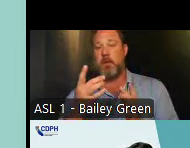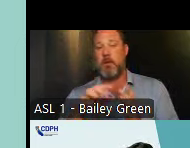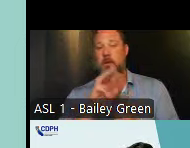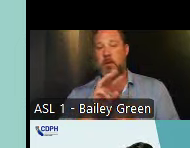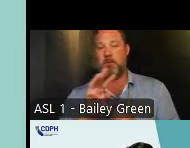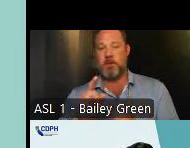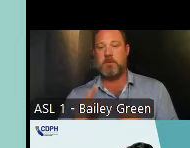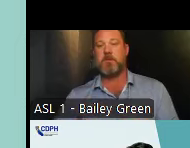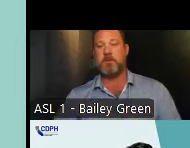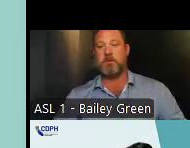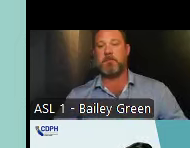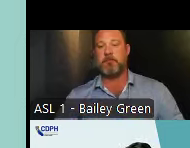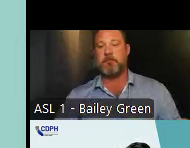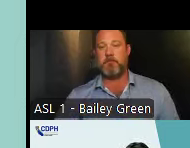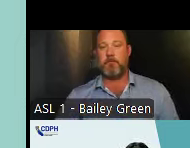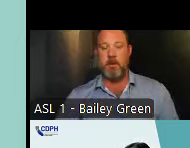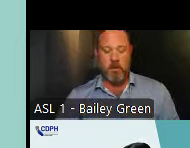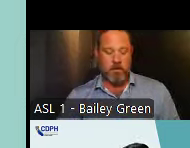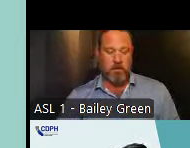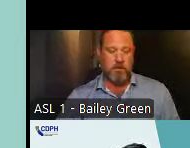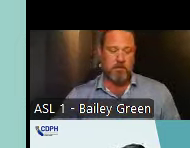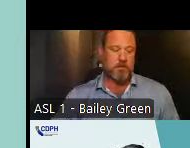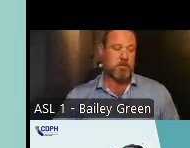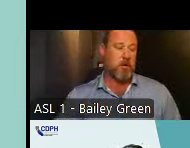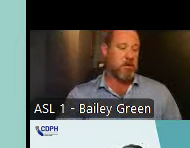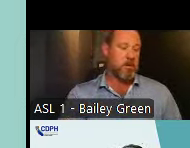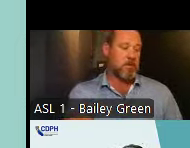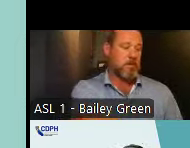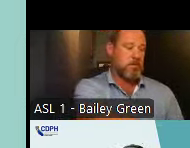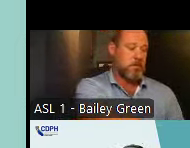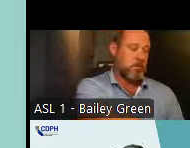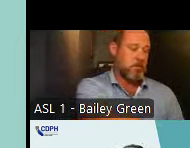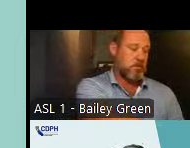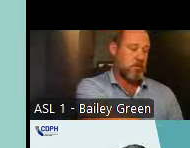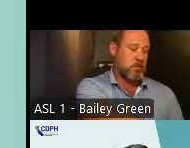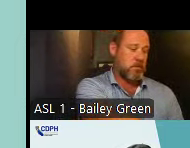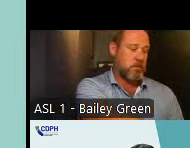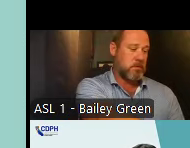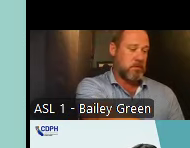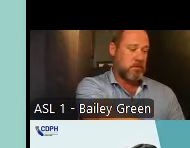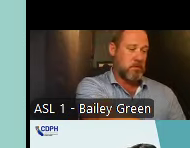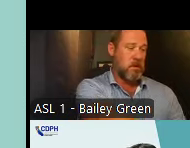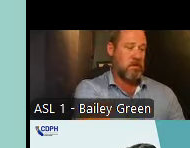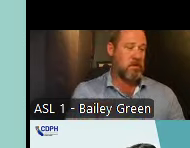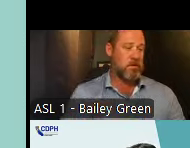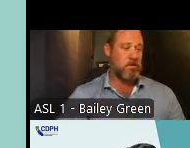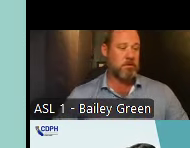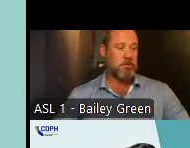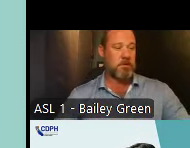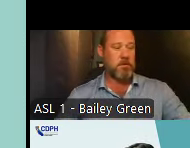page link and also their email address. Thank you, Ranjana, for the